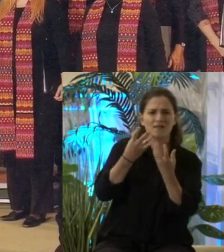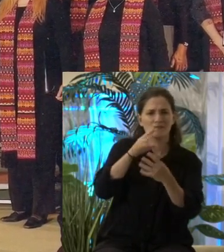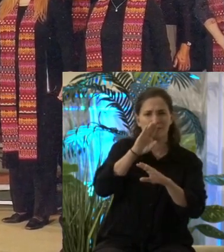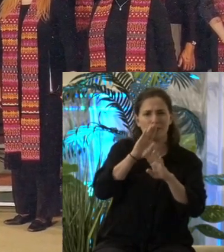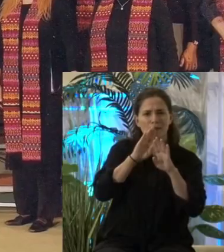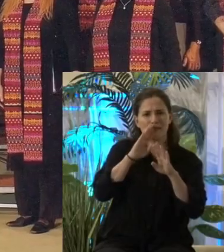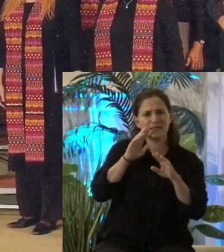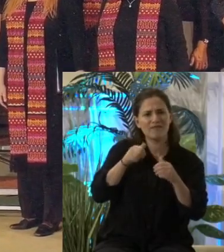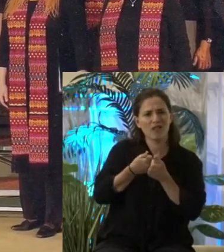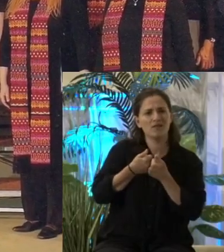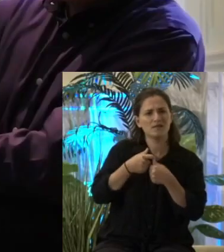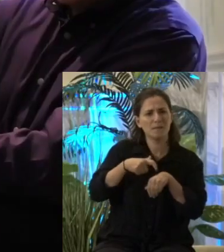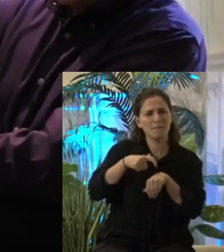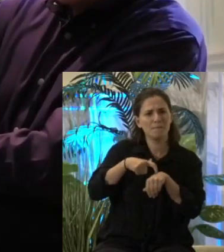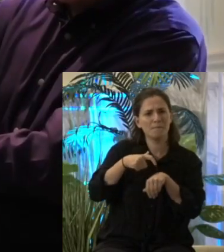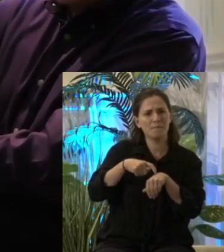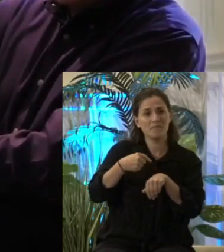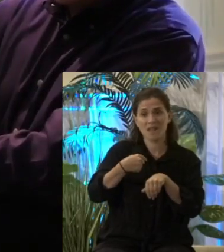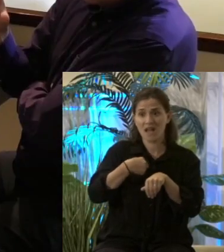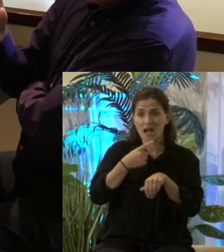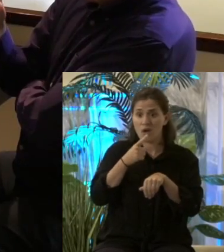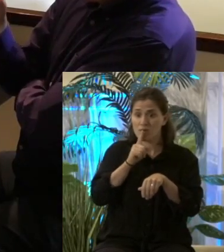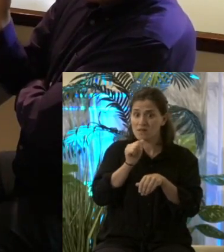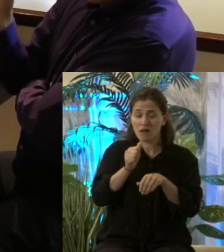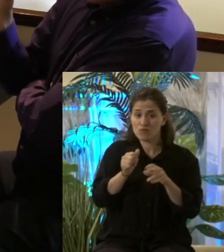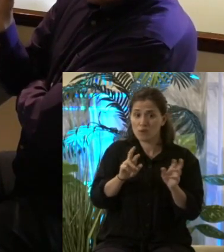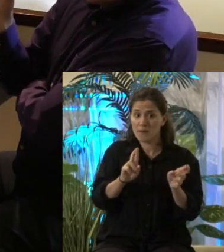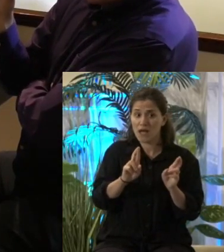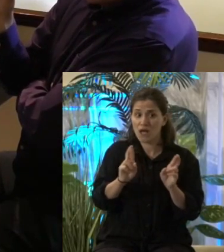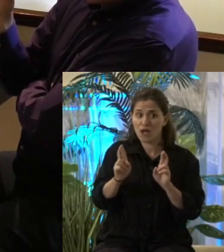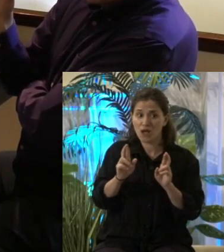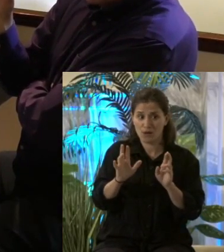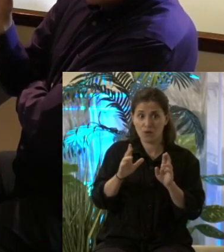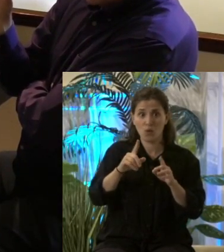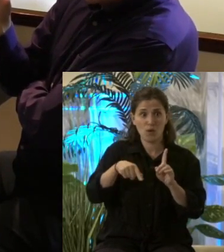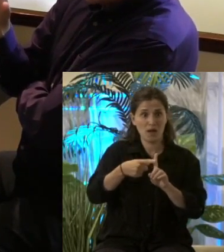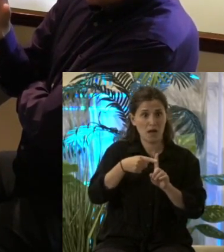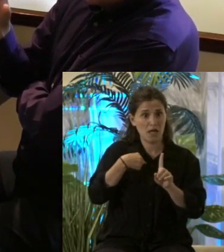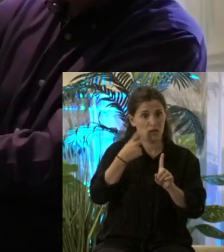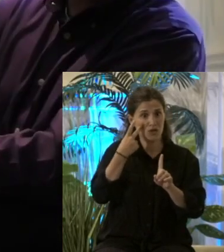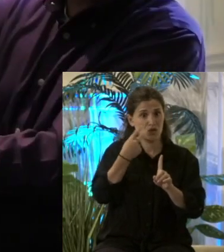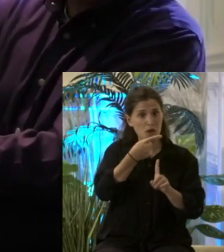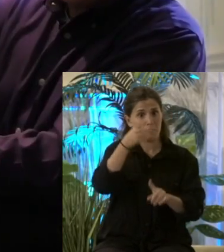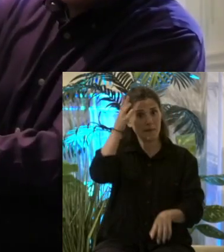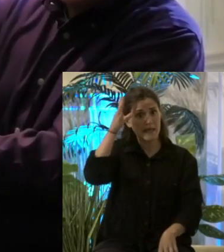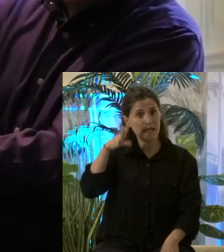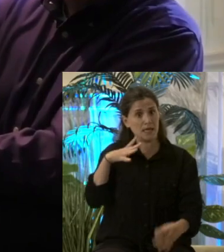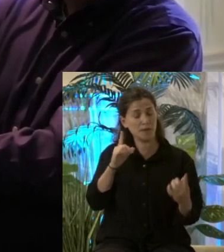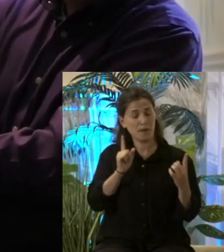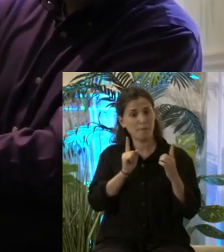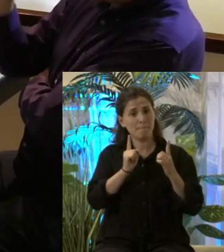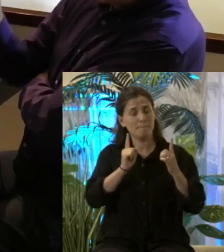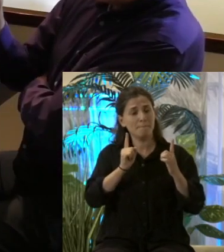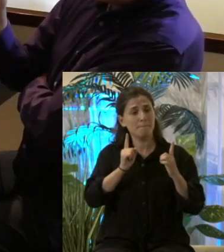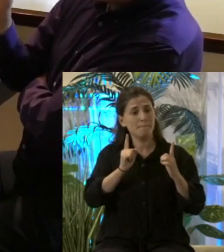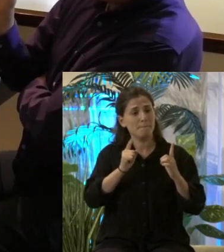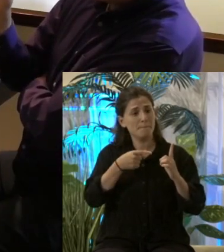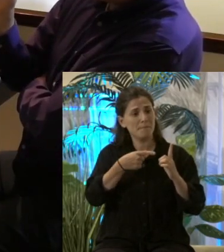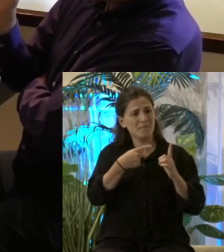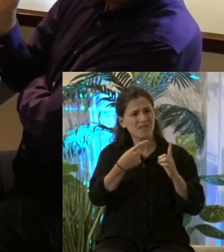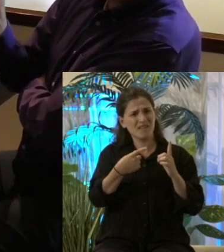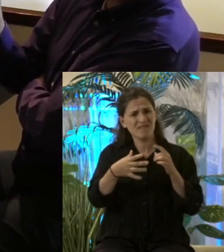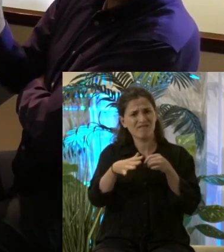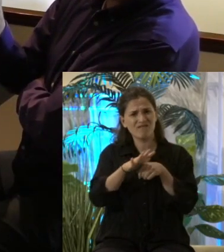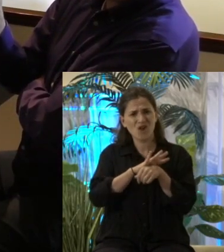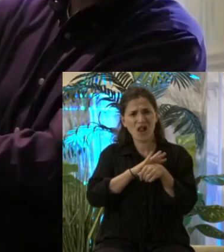difficult times. I was totally unprepared when I saw this van full